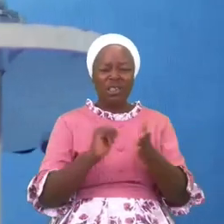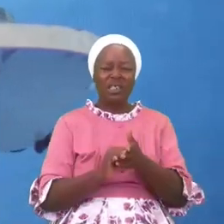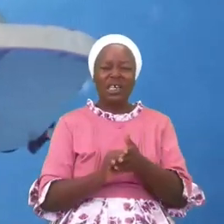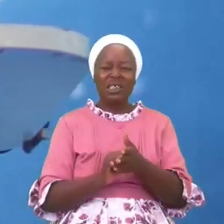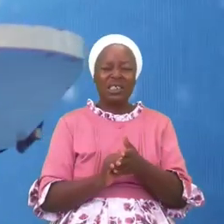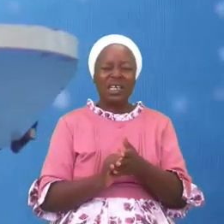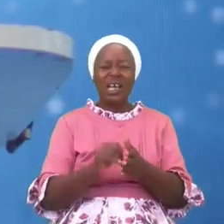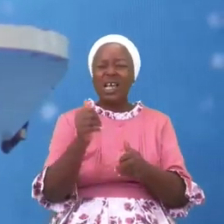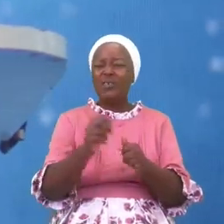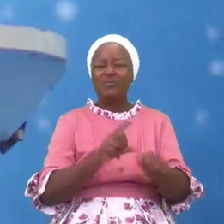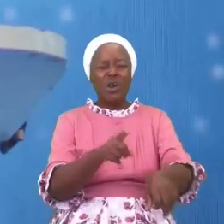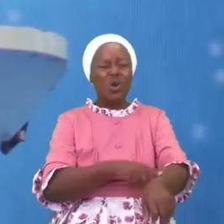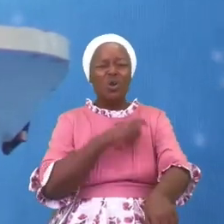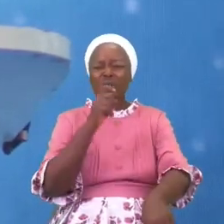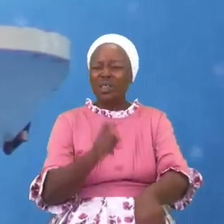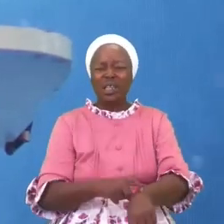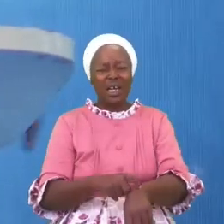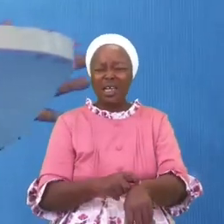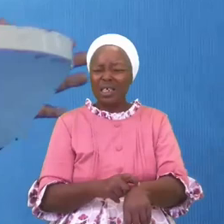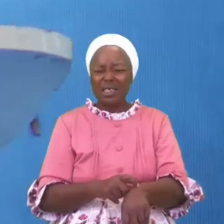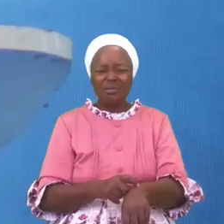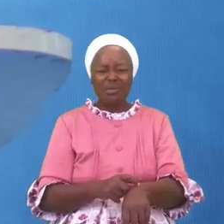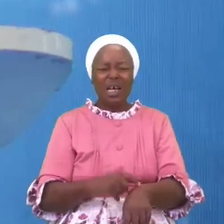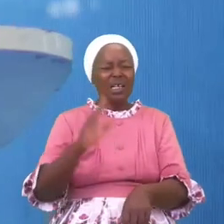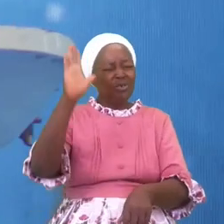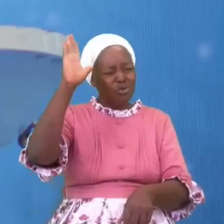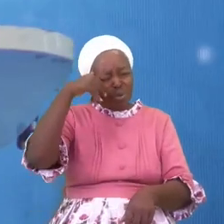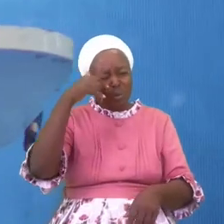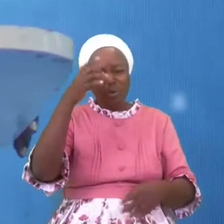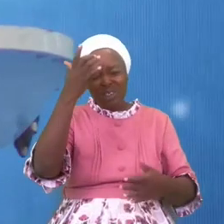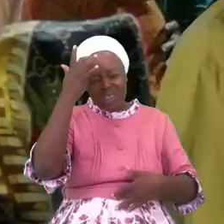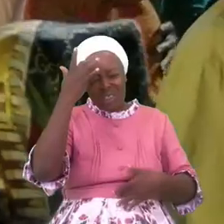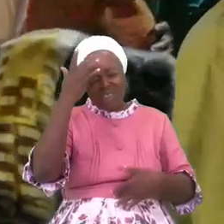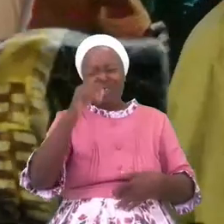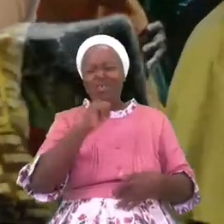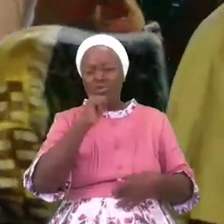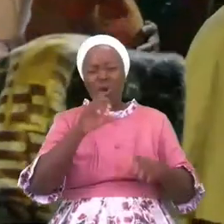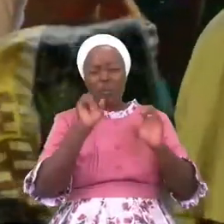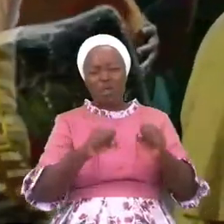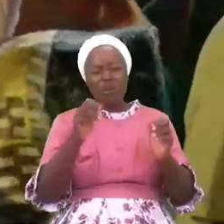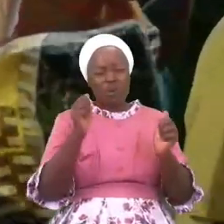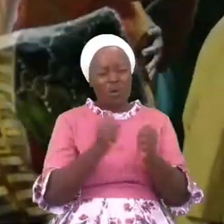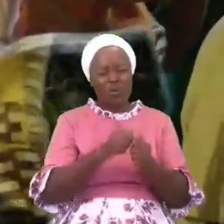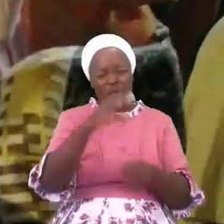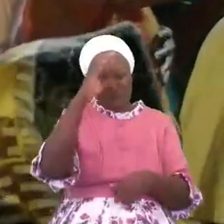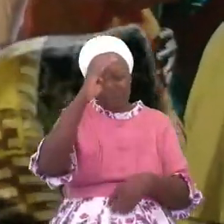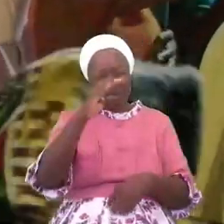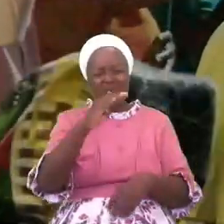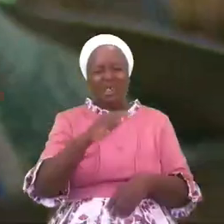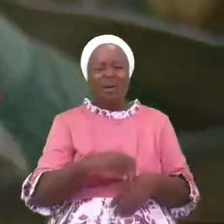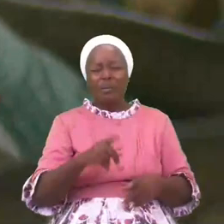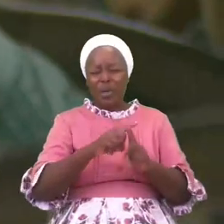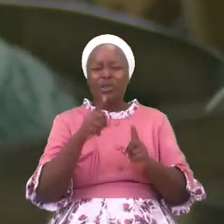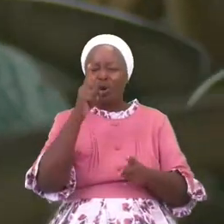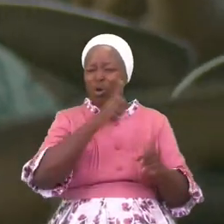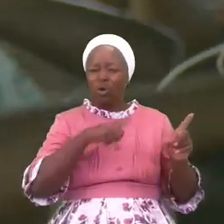incurable with man, impossible with man, but you are going to cure them tonight. You are going to set them free tonight. I